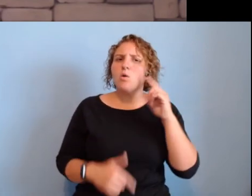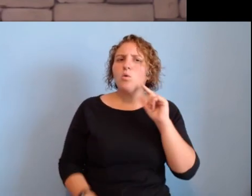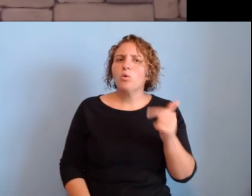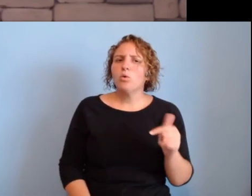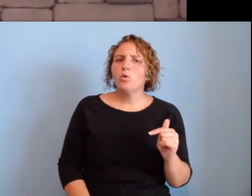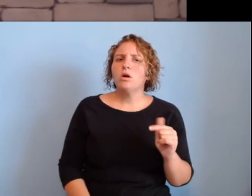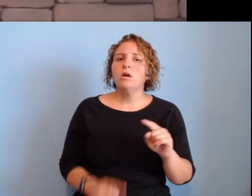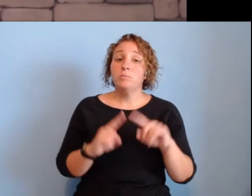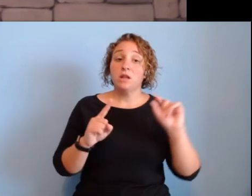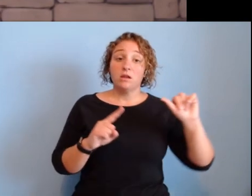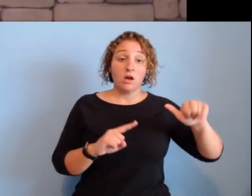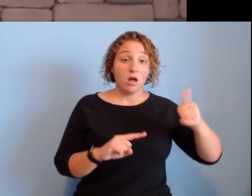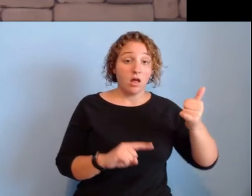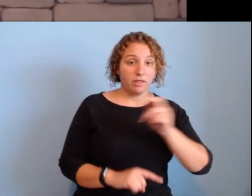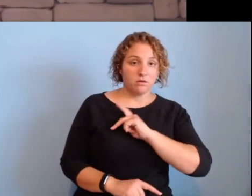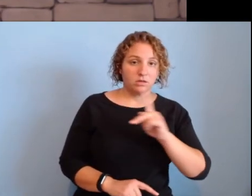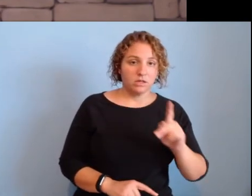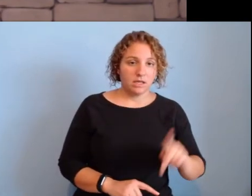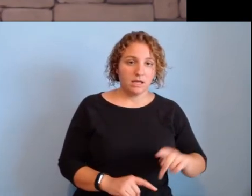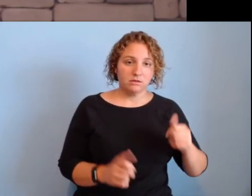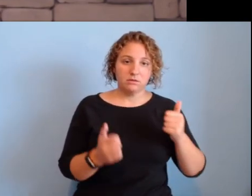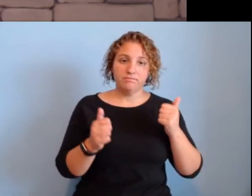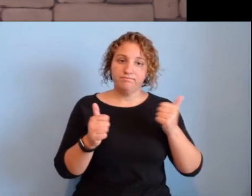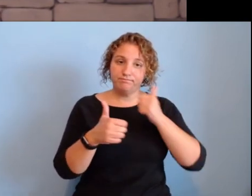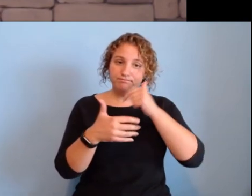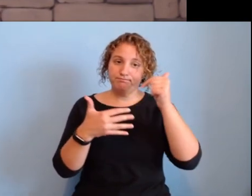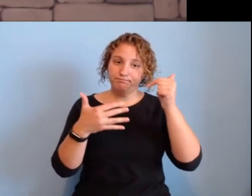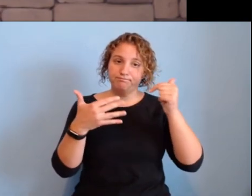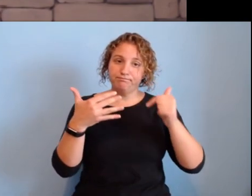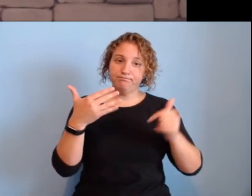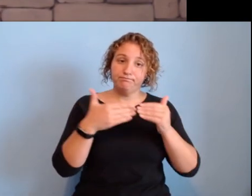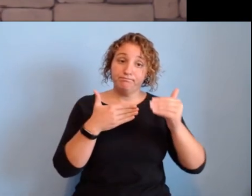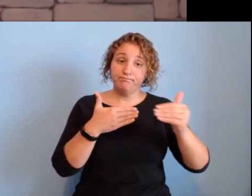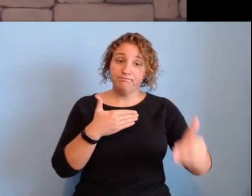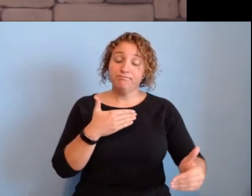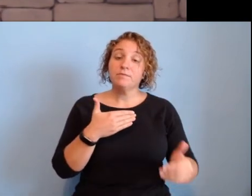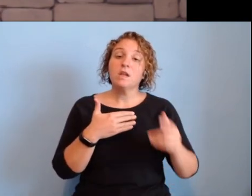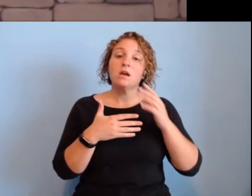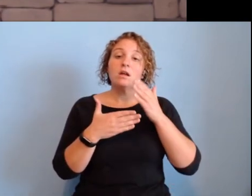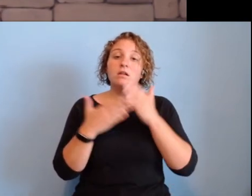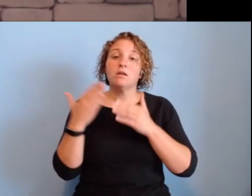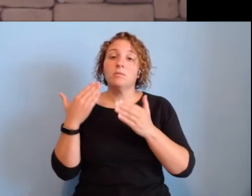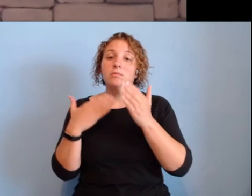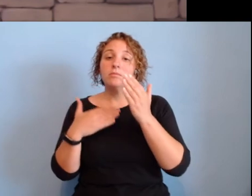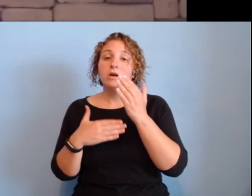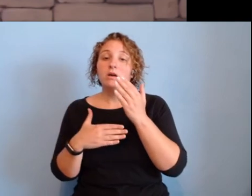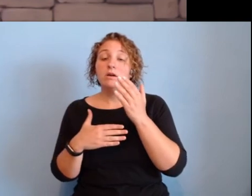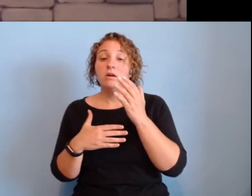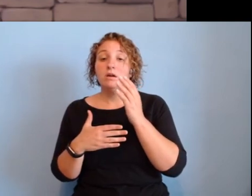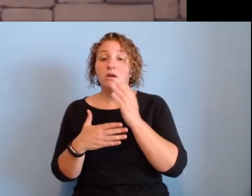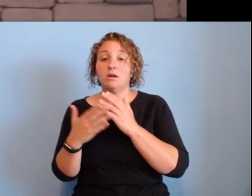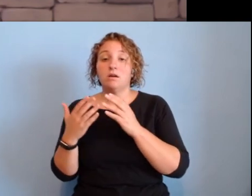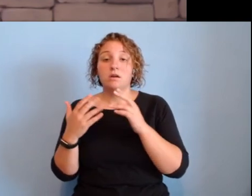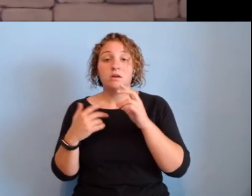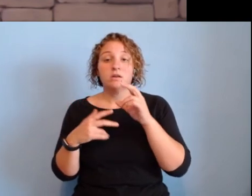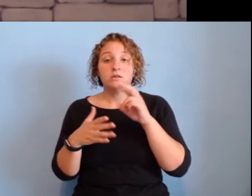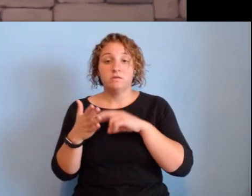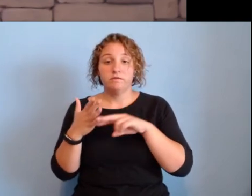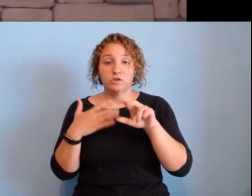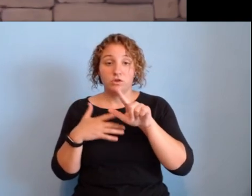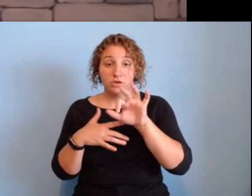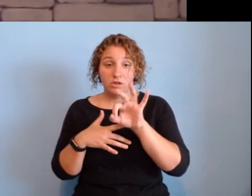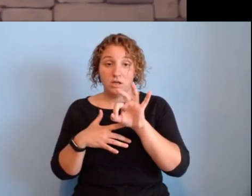but there are also other kings. And then look at the next part of the medal here, verse 40, or sorry, verse 39. And after